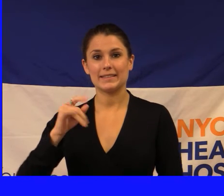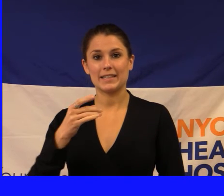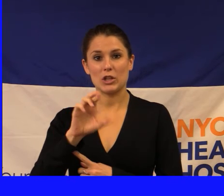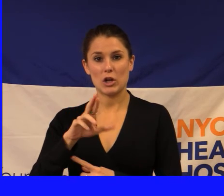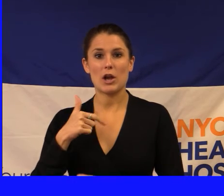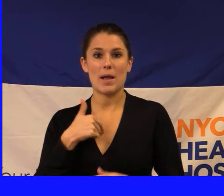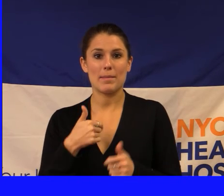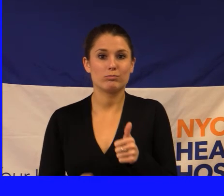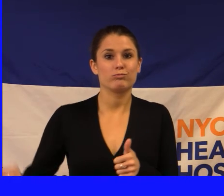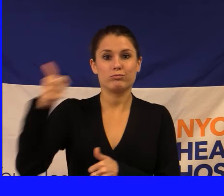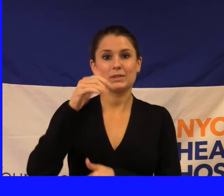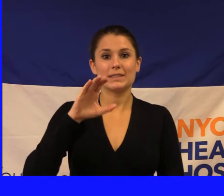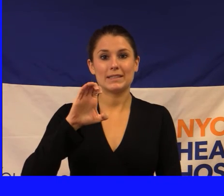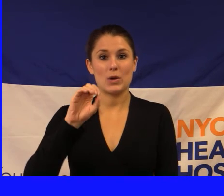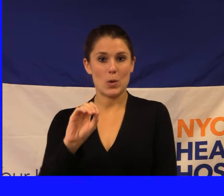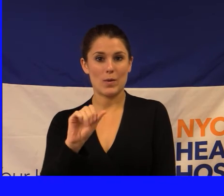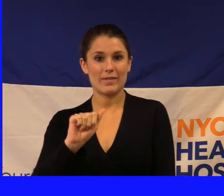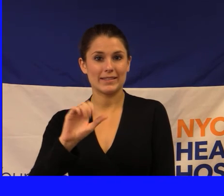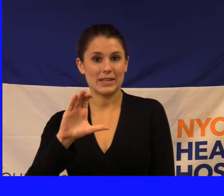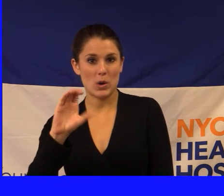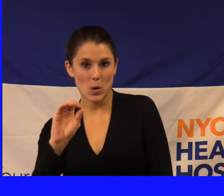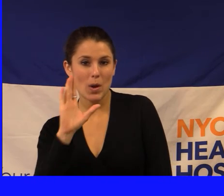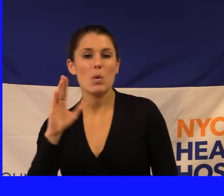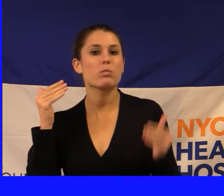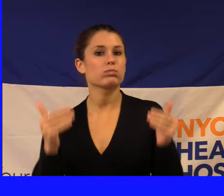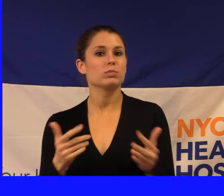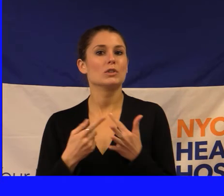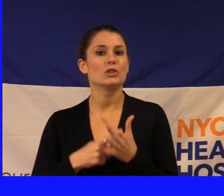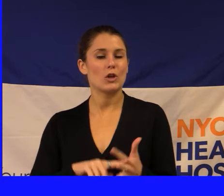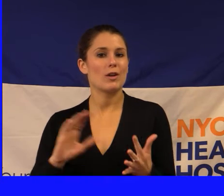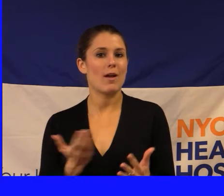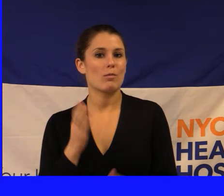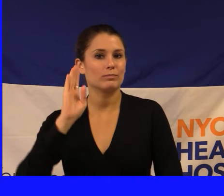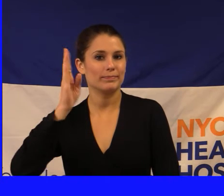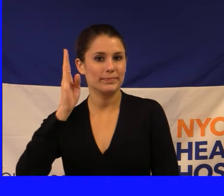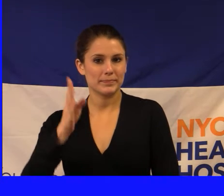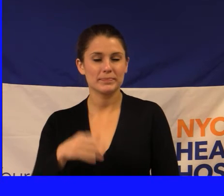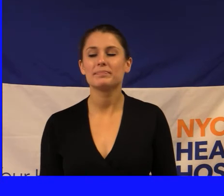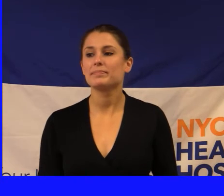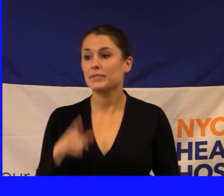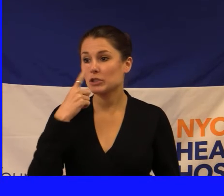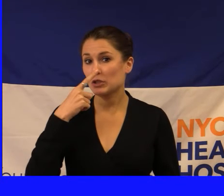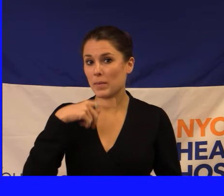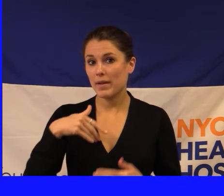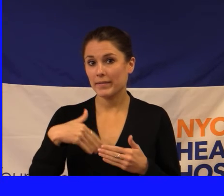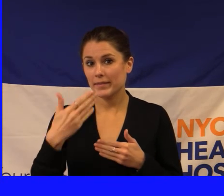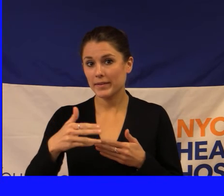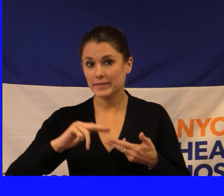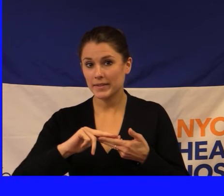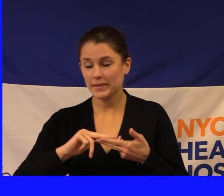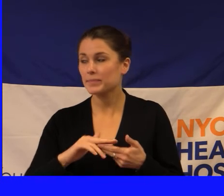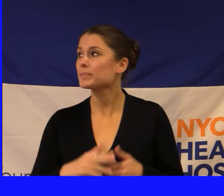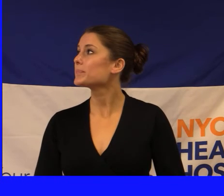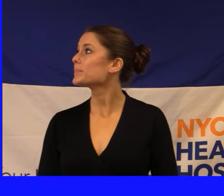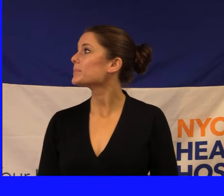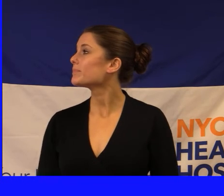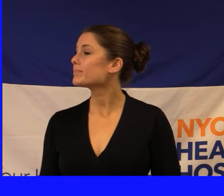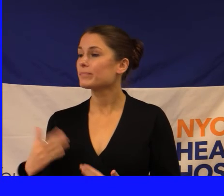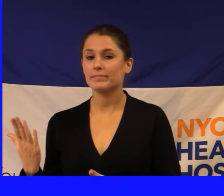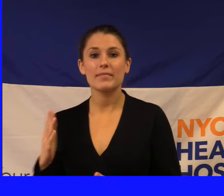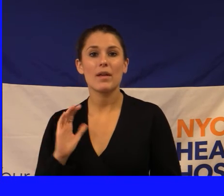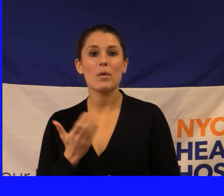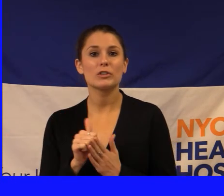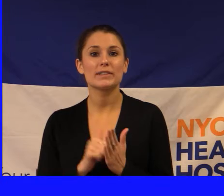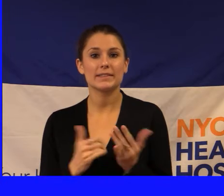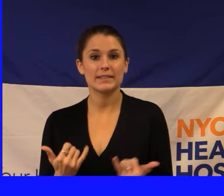walk into our presentation. Next slide, please. Thank you, sir. This is our agenda for today.